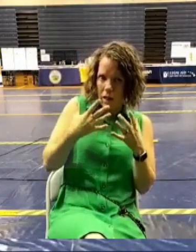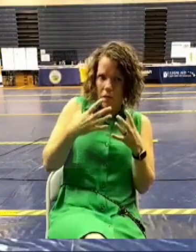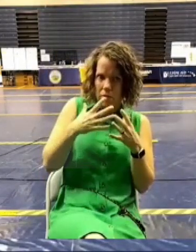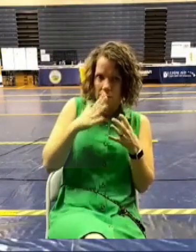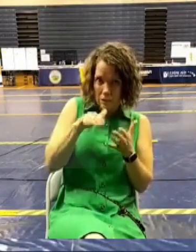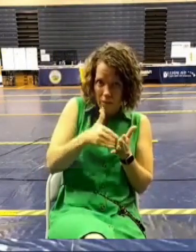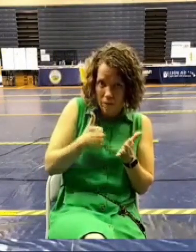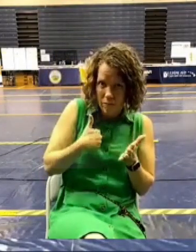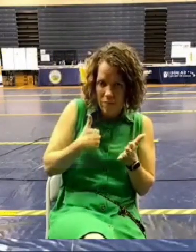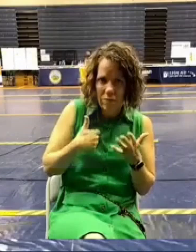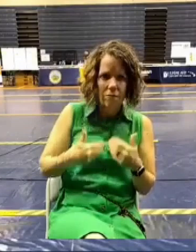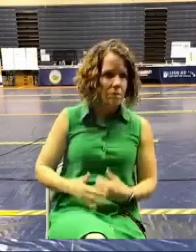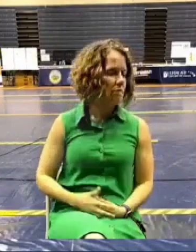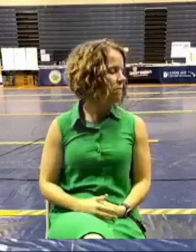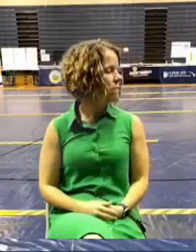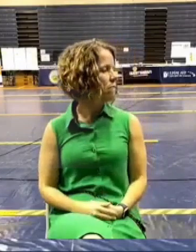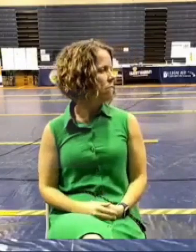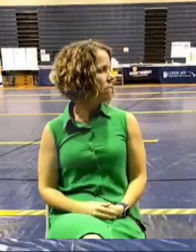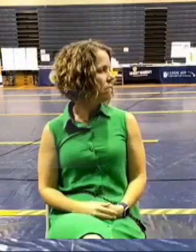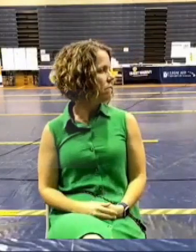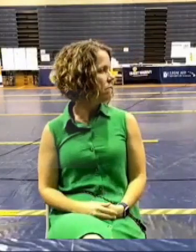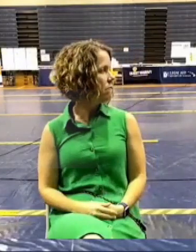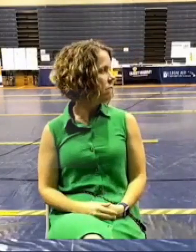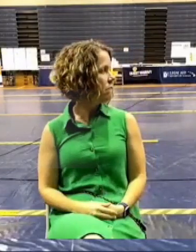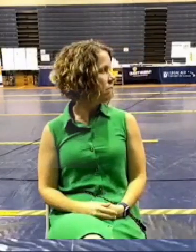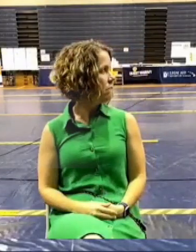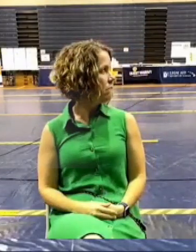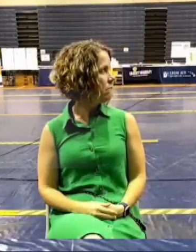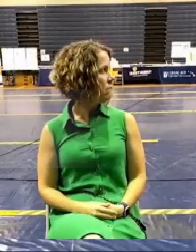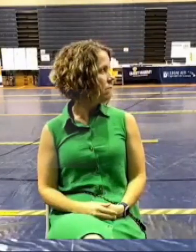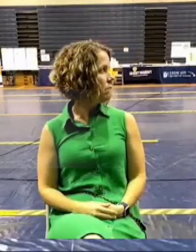I don't have to drive to the other side?